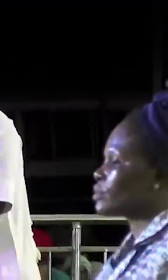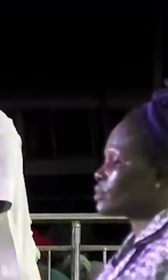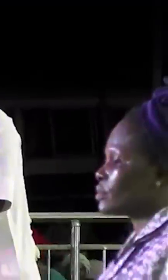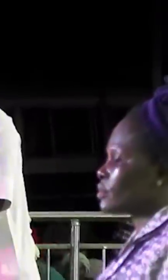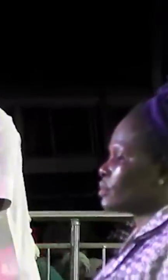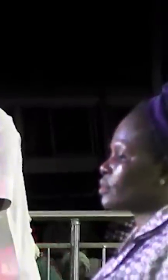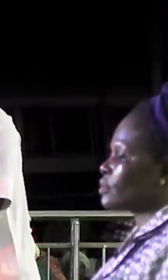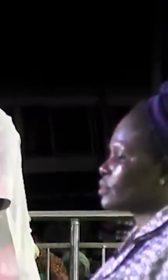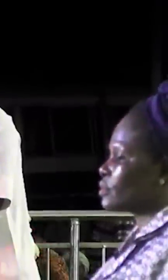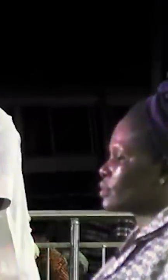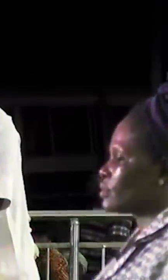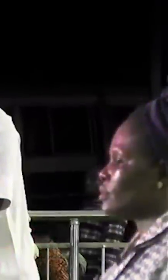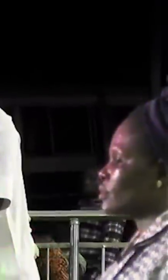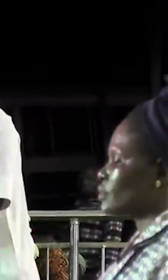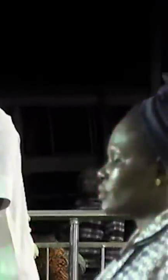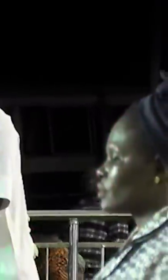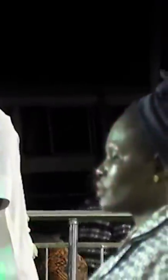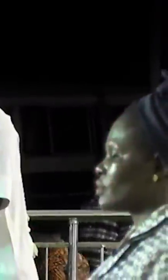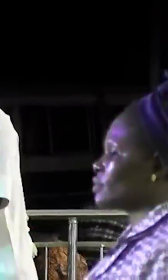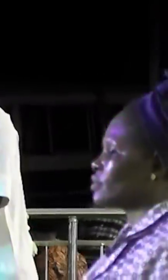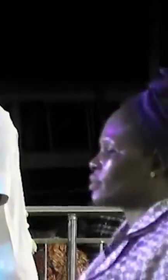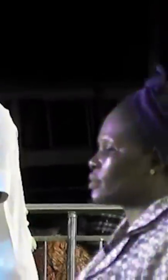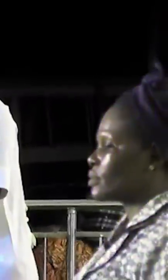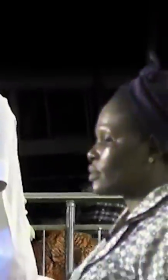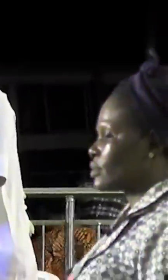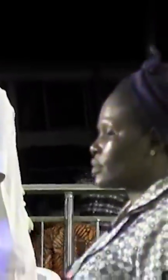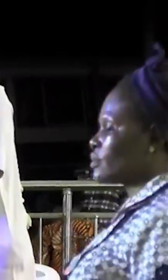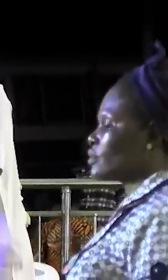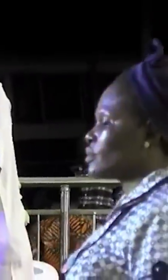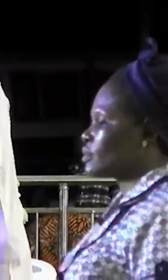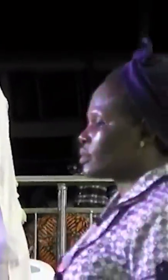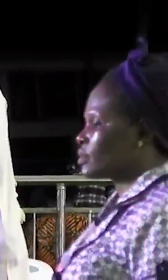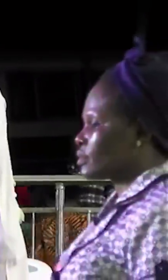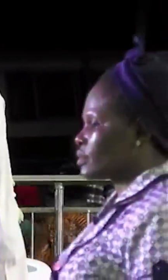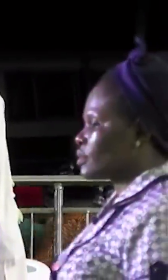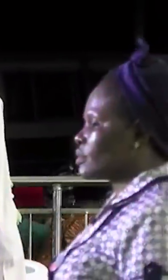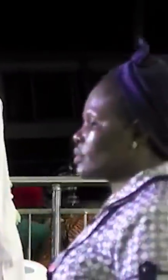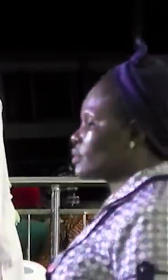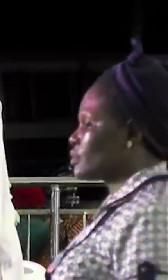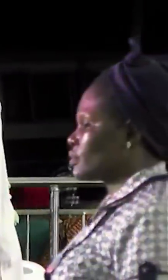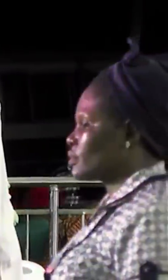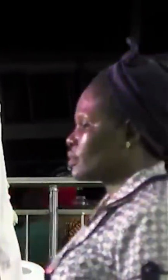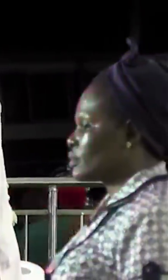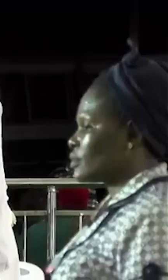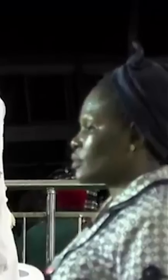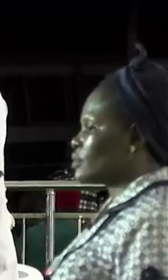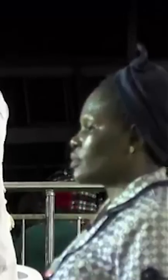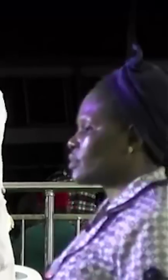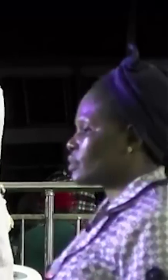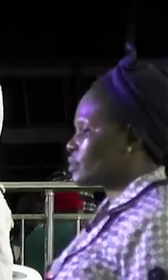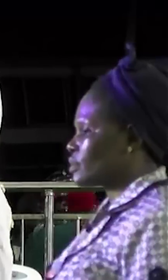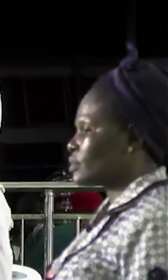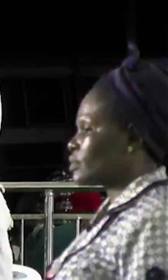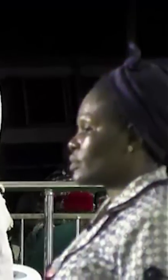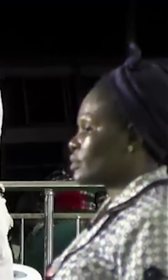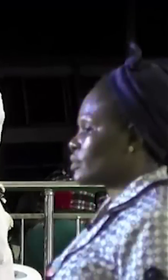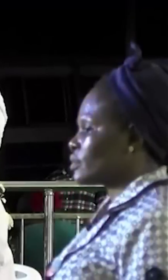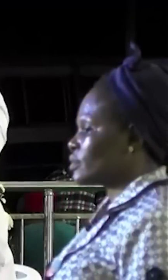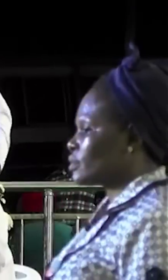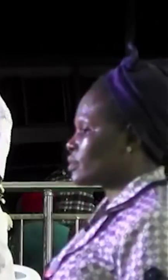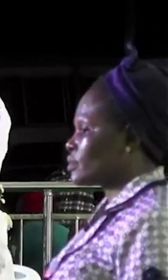My name is Edda Godwin from Ikorodu. In this month of May, the God of